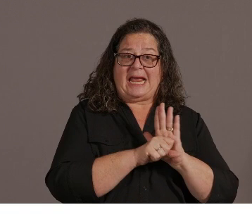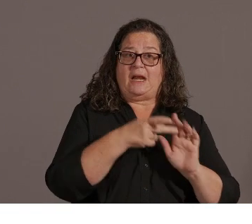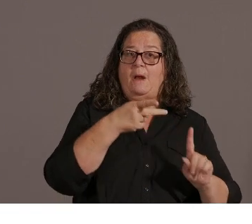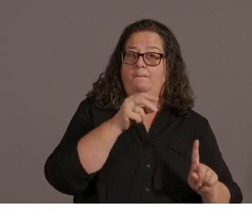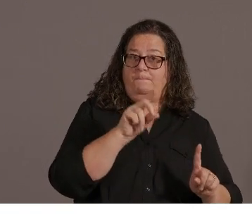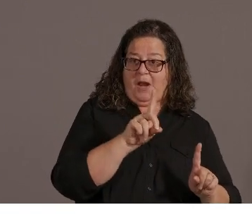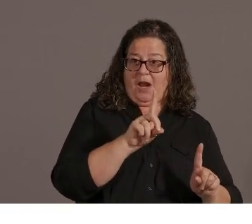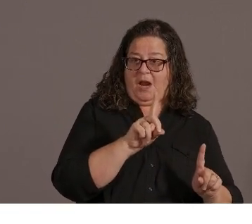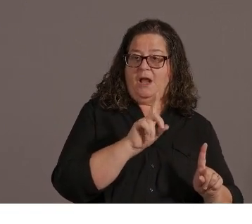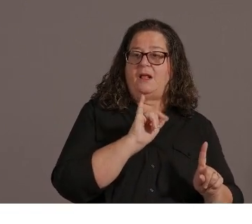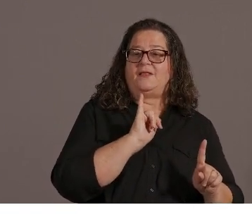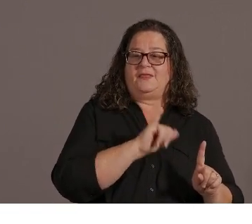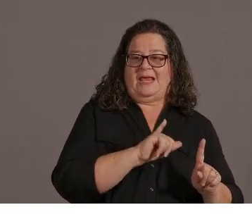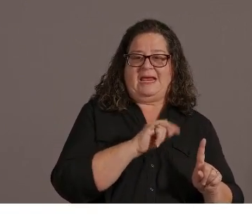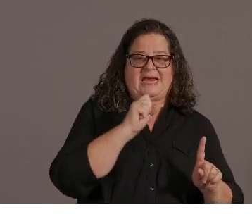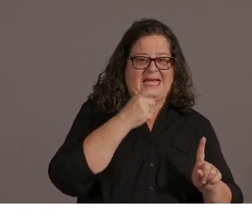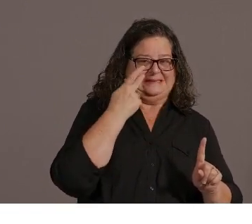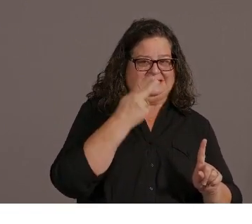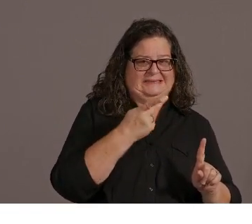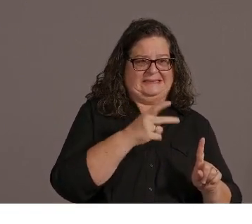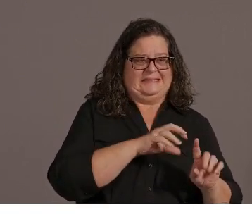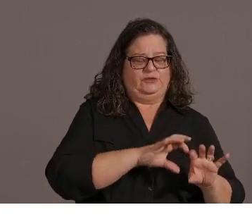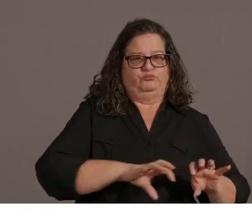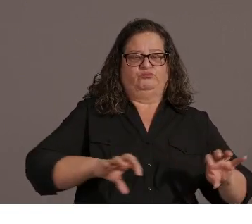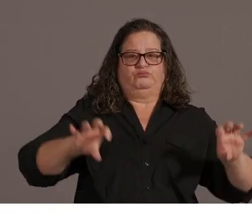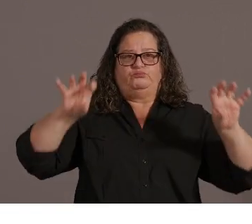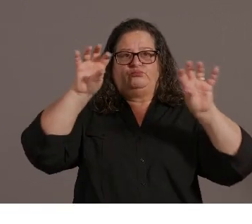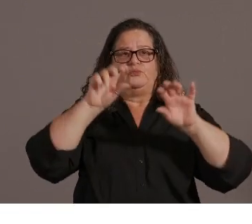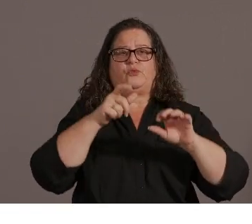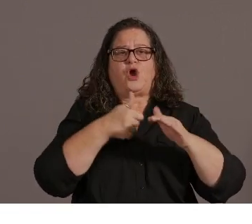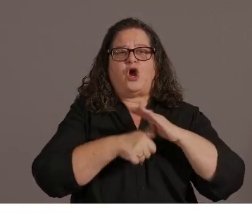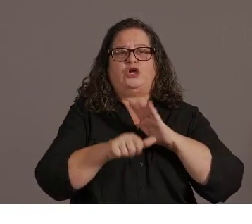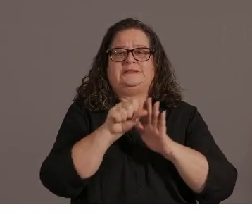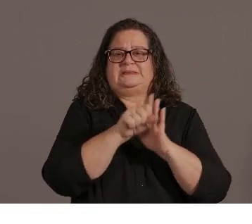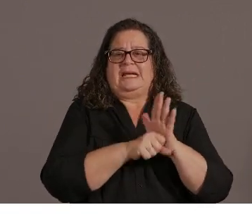information of all of the state pods collectively